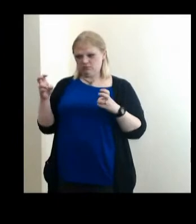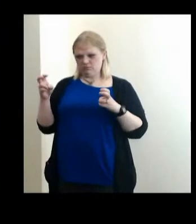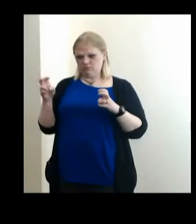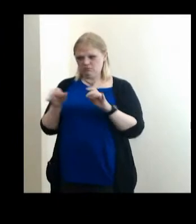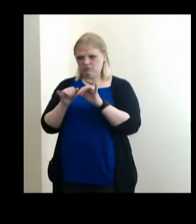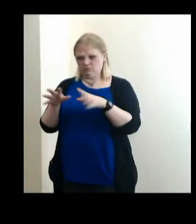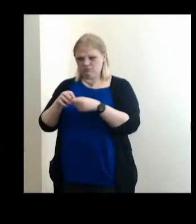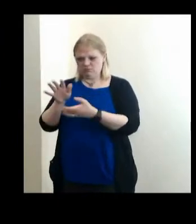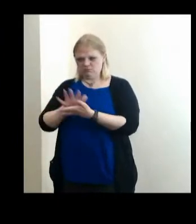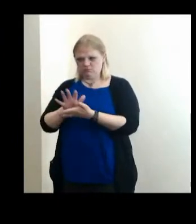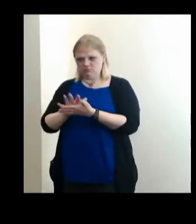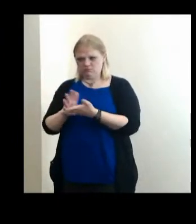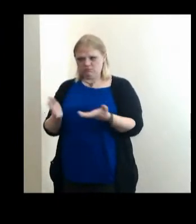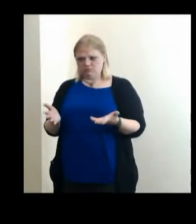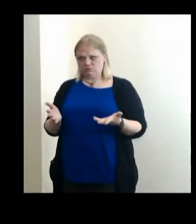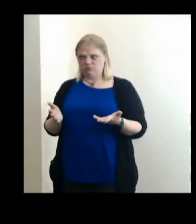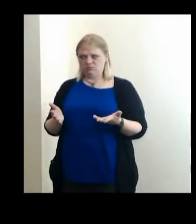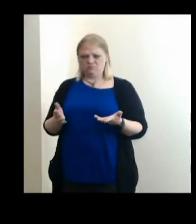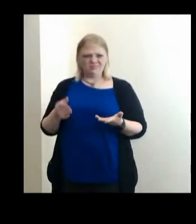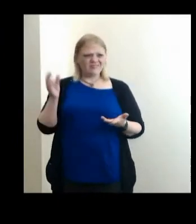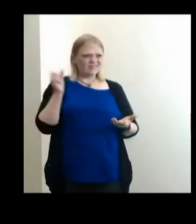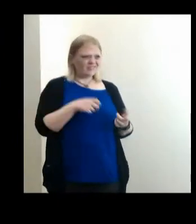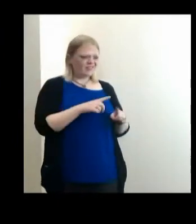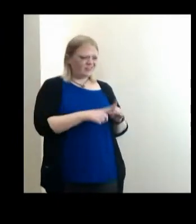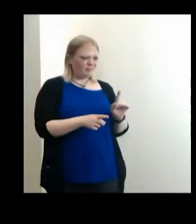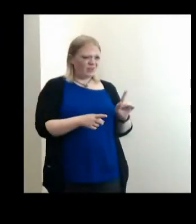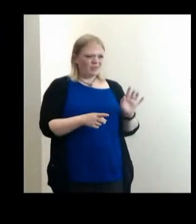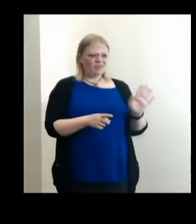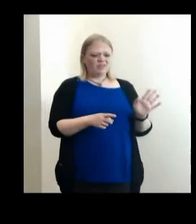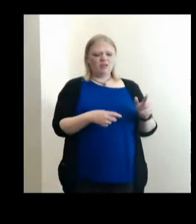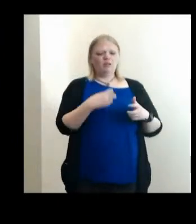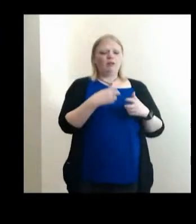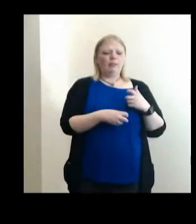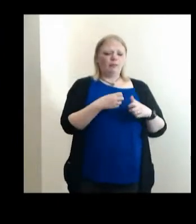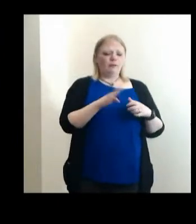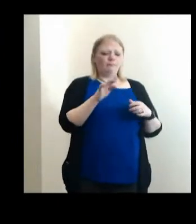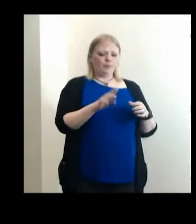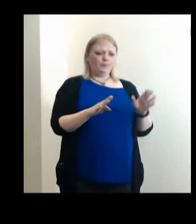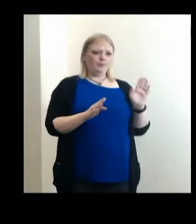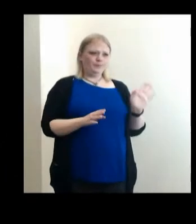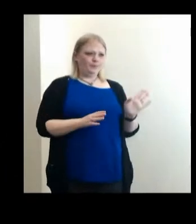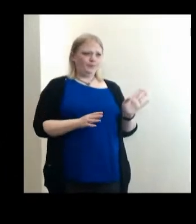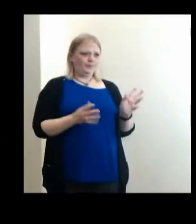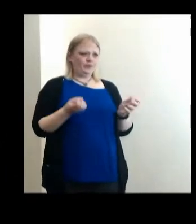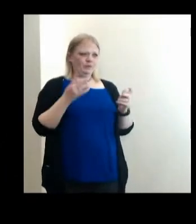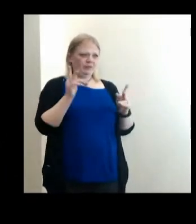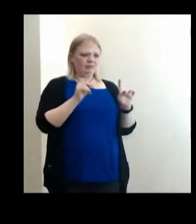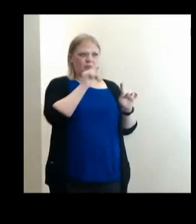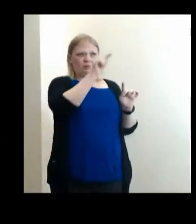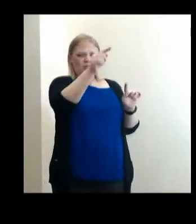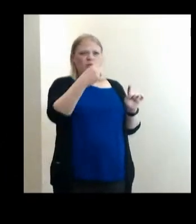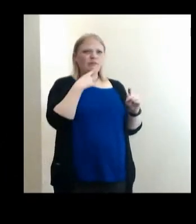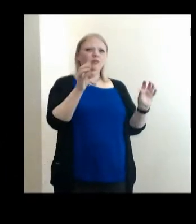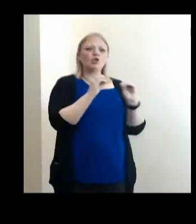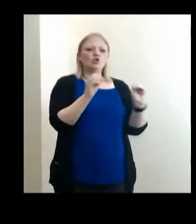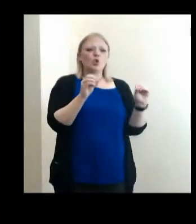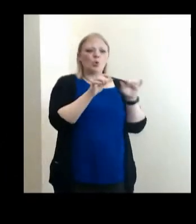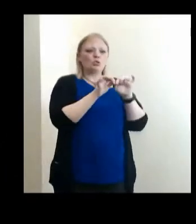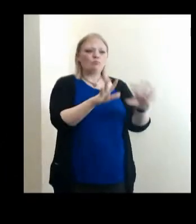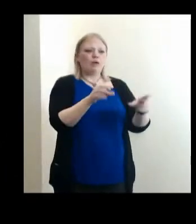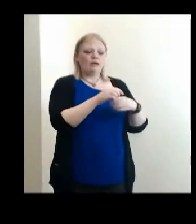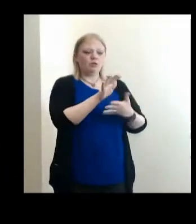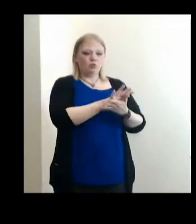in school, I would think, if it was a. Well, yes, but what we're, see, the problem is, Barb, is there's a lot of people out there saying there's no transmission in schools